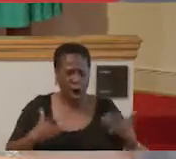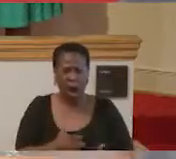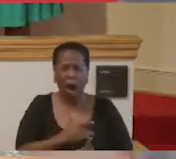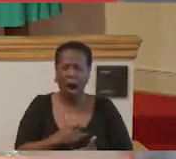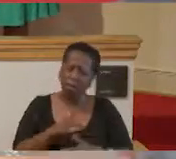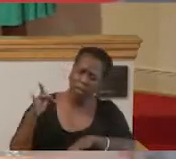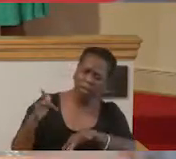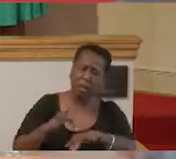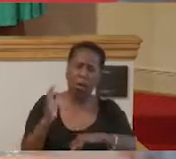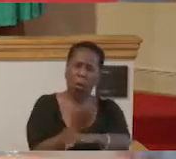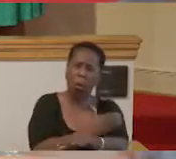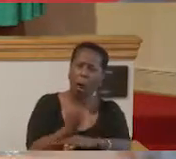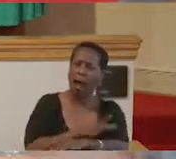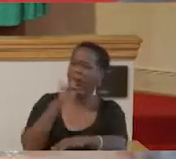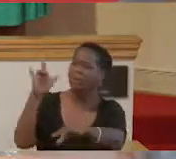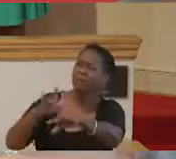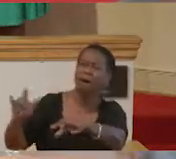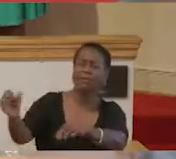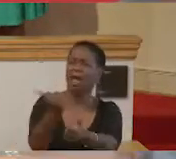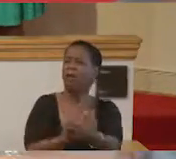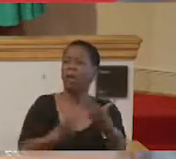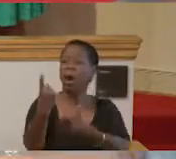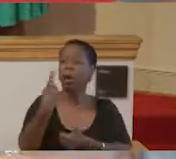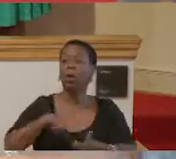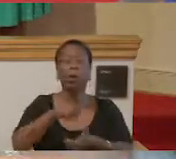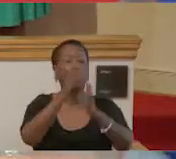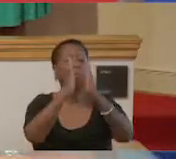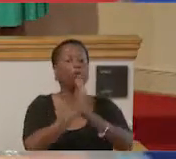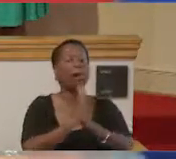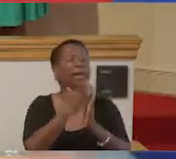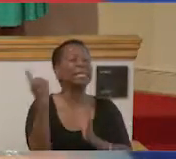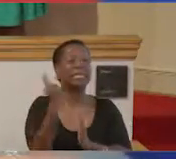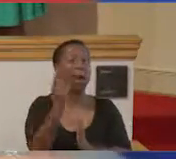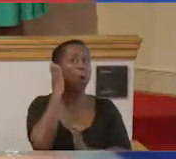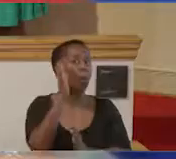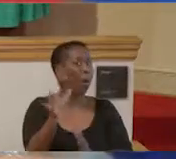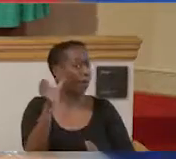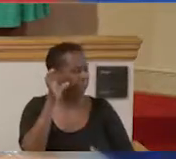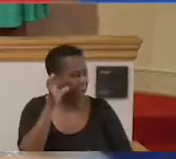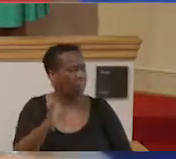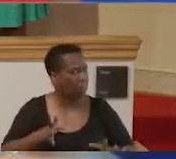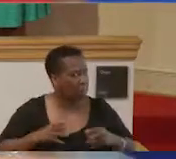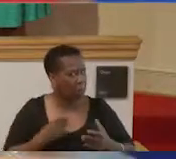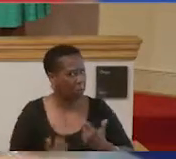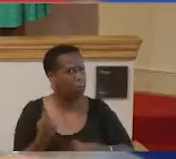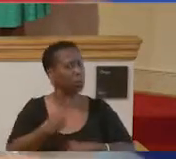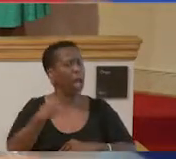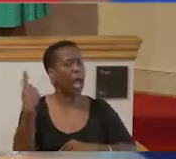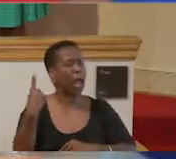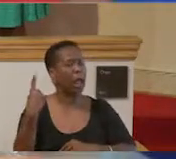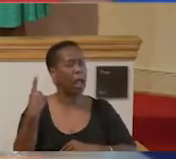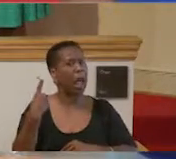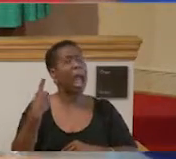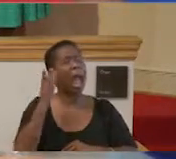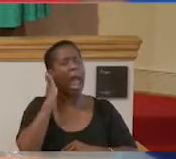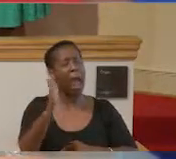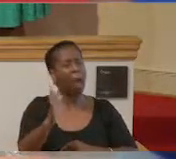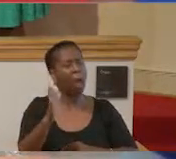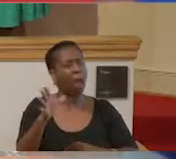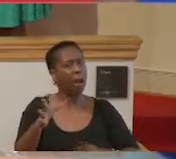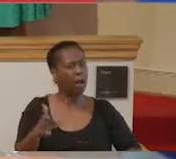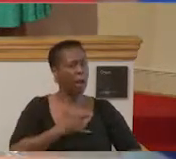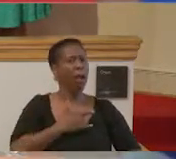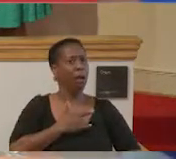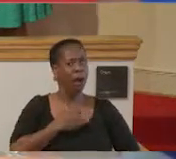pray, Father God, that someone will hear this message this day as we sit in our tent doors and come running asking,